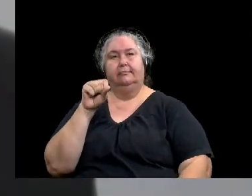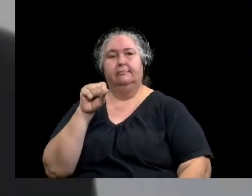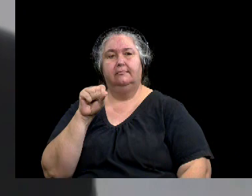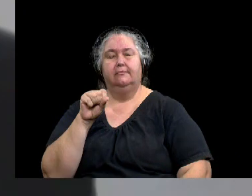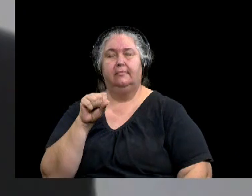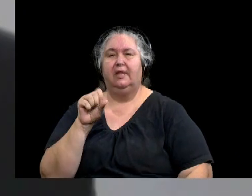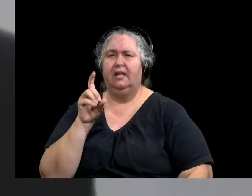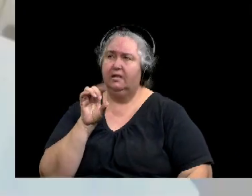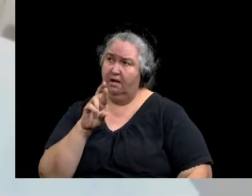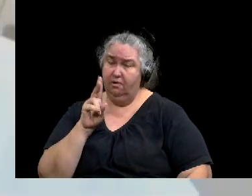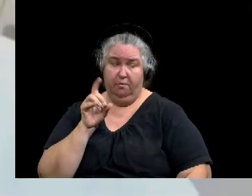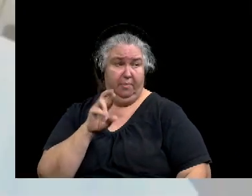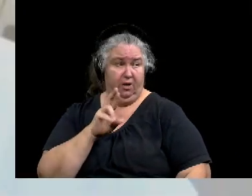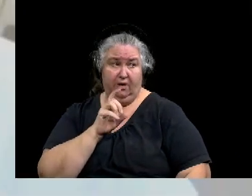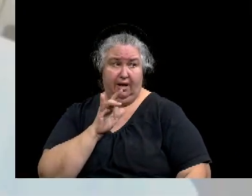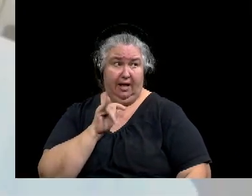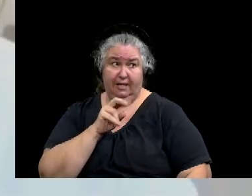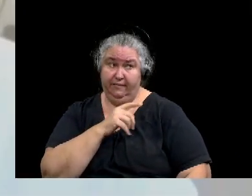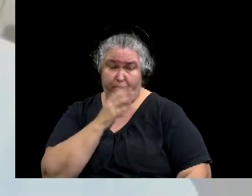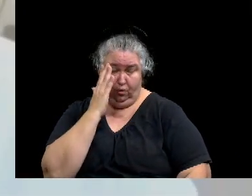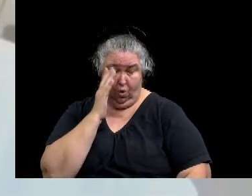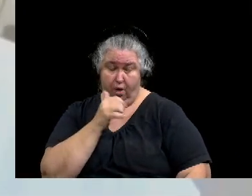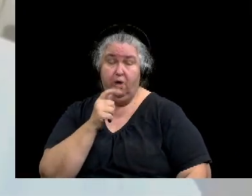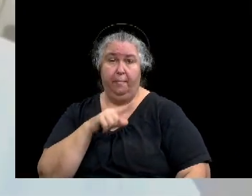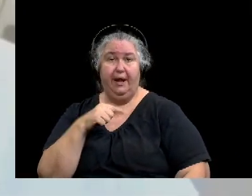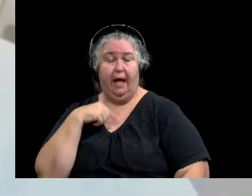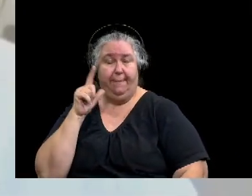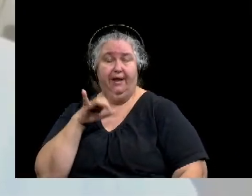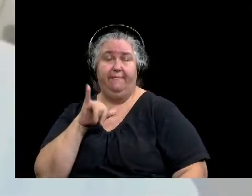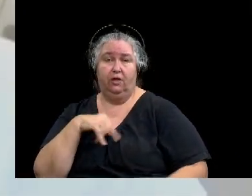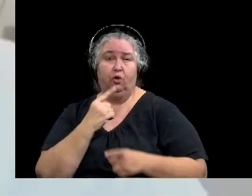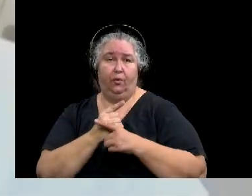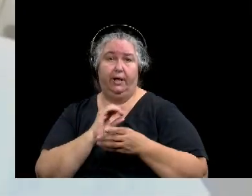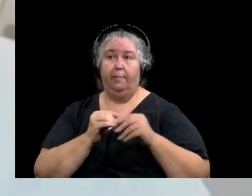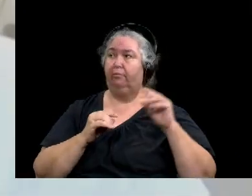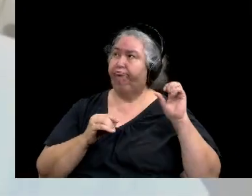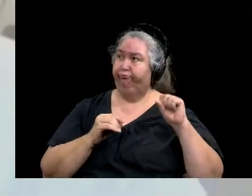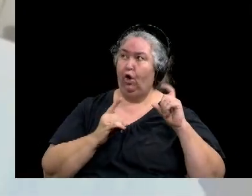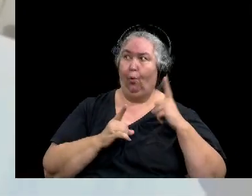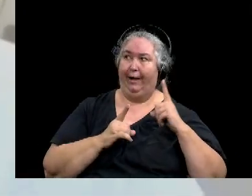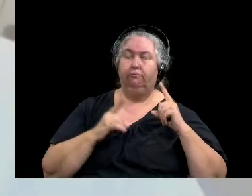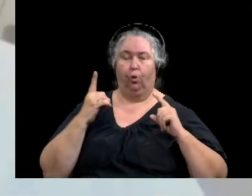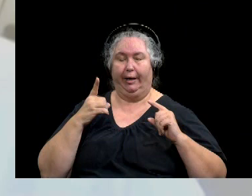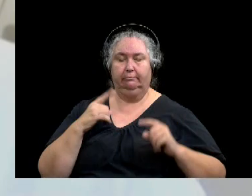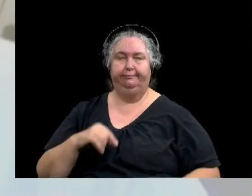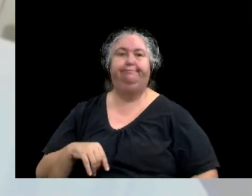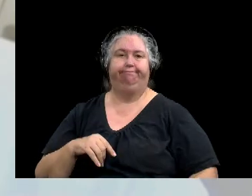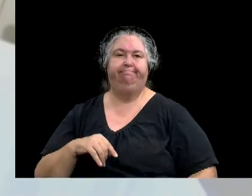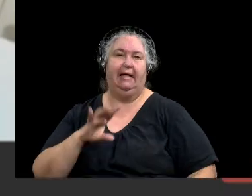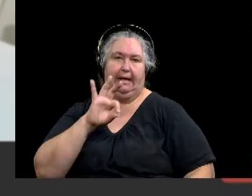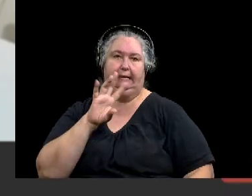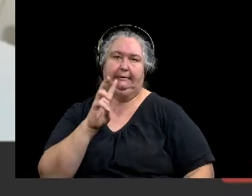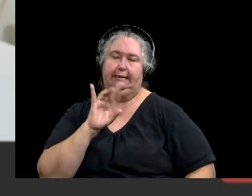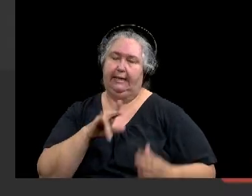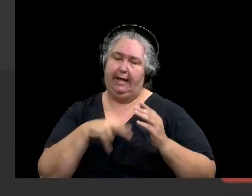Dr. Becker, Dr. Eliason, do you know otherwise? That's correct. Right.